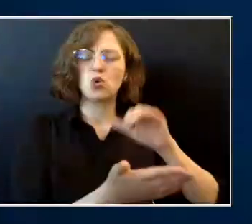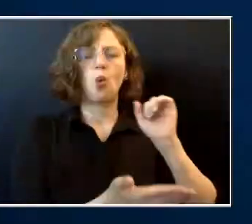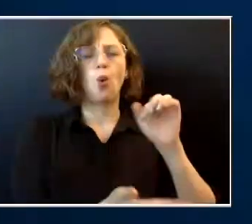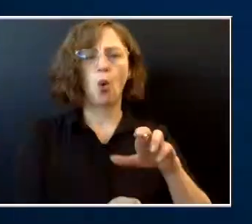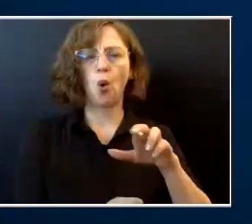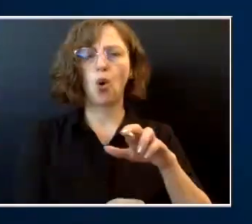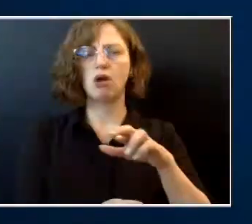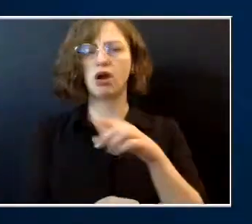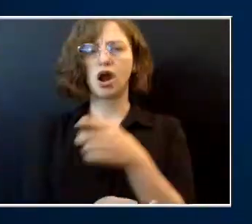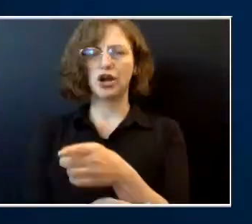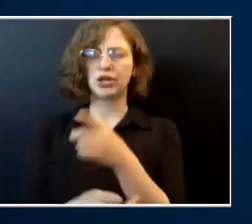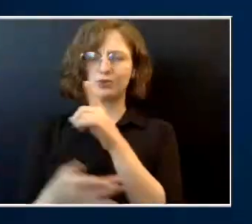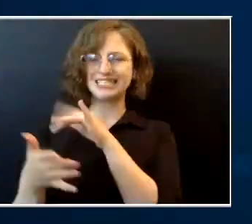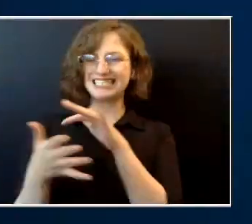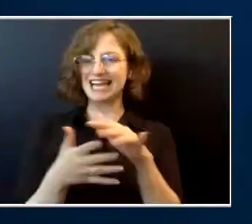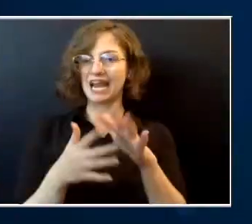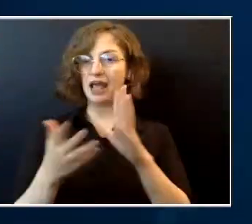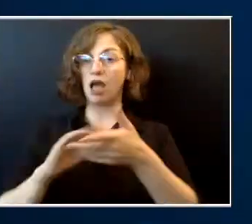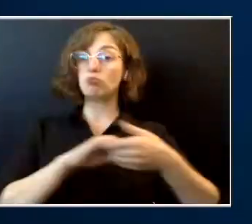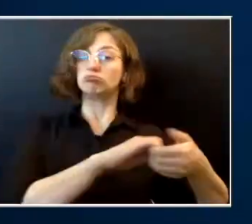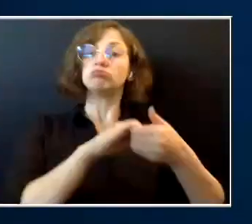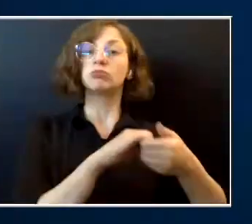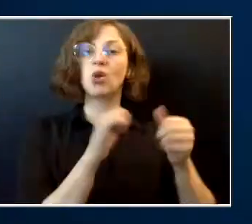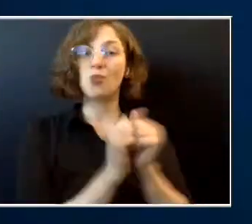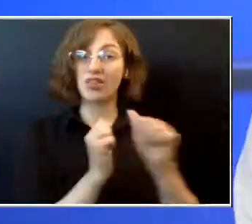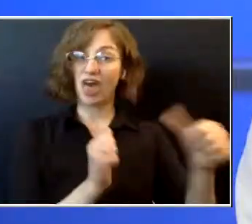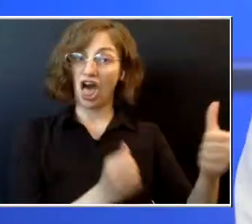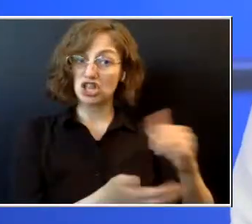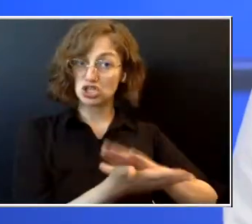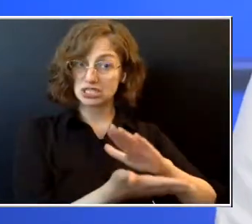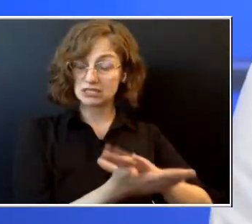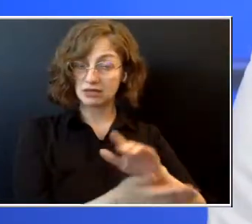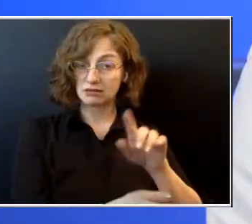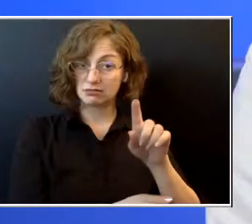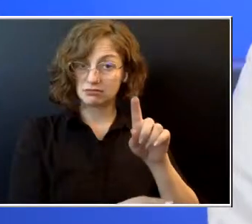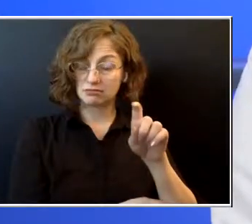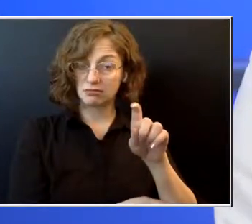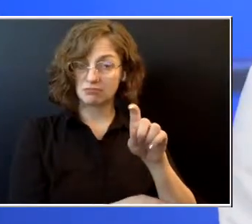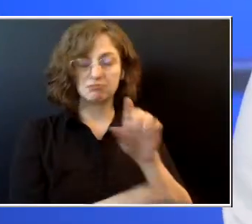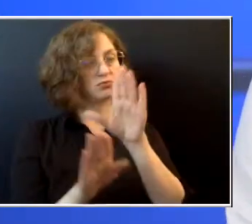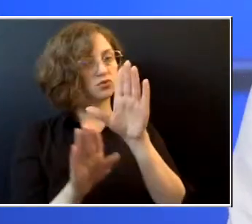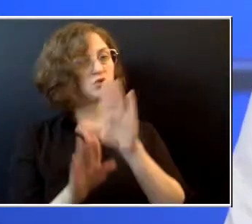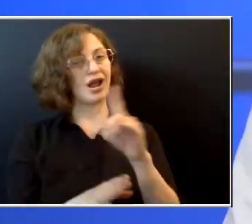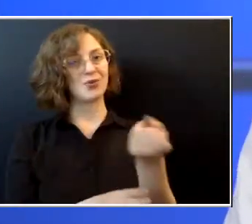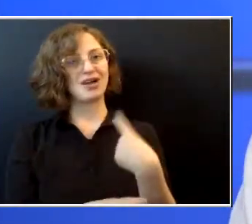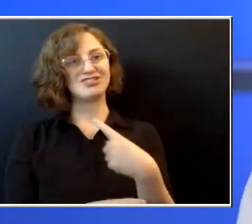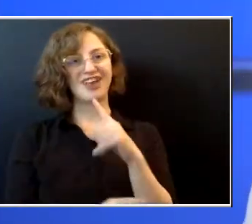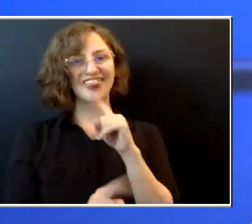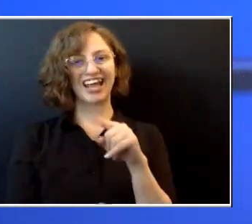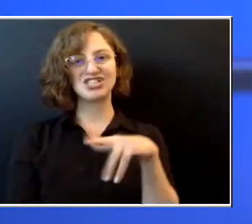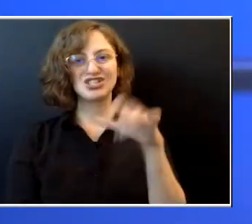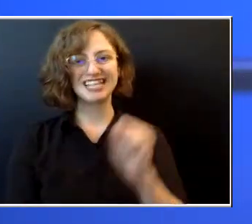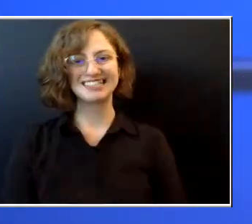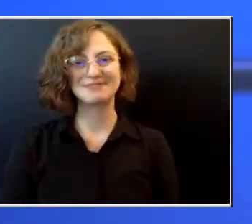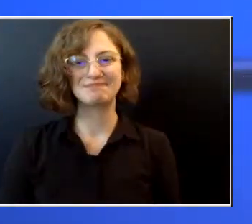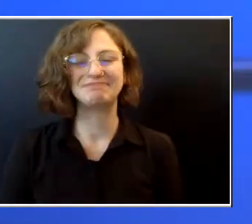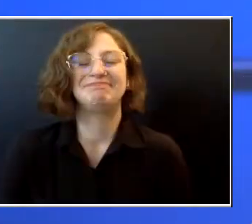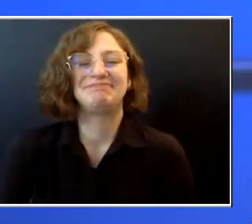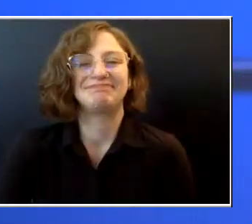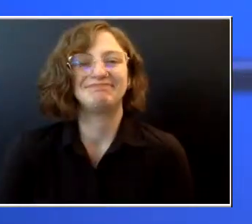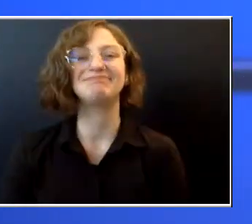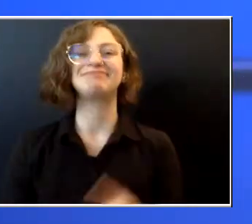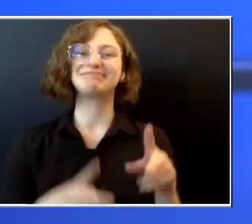cooperation with other academic centers? Great question. It's a great question, and the answer is yes. We are